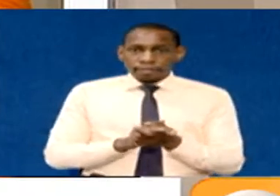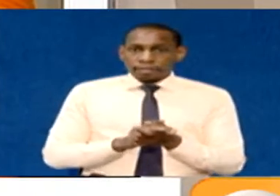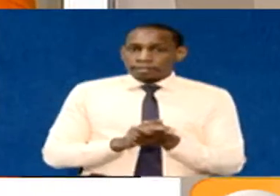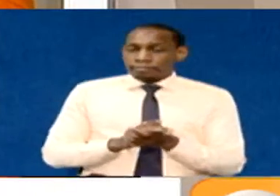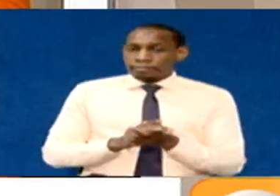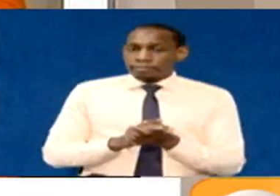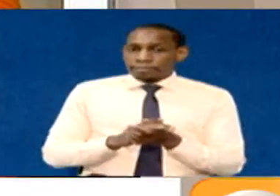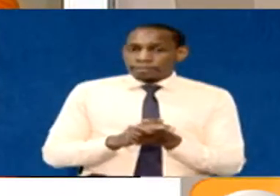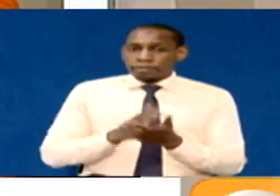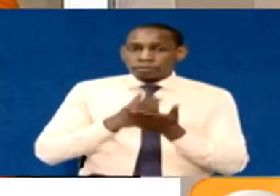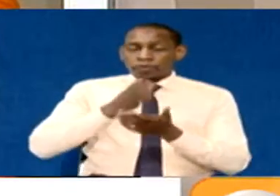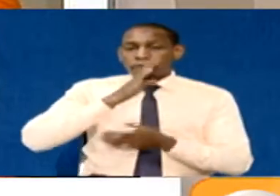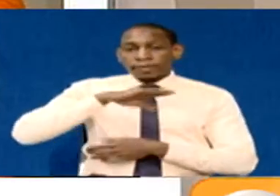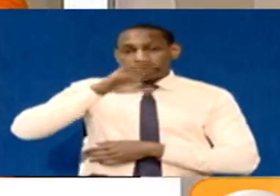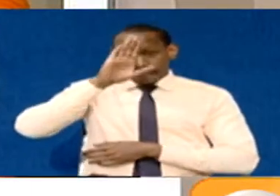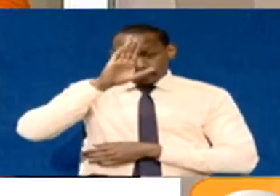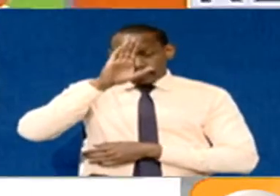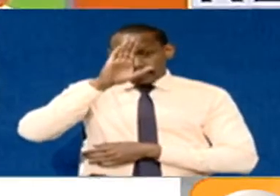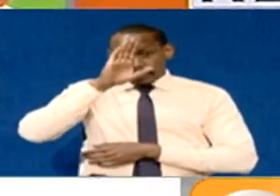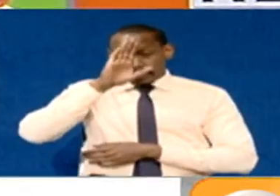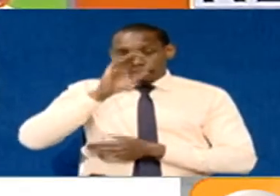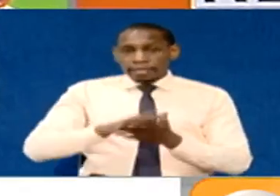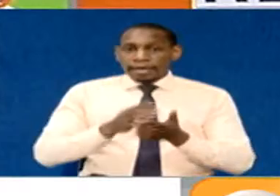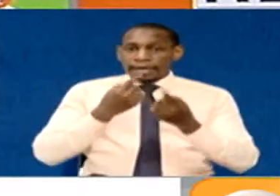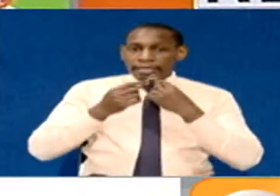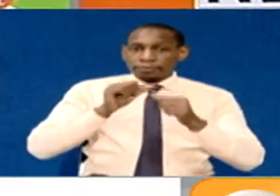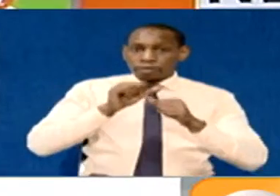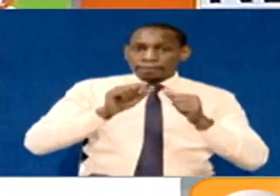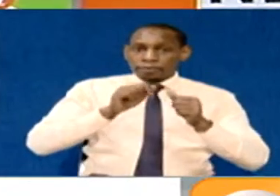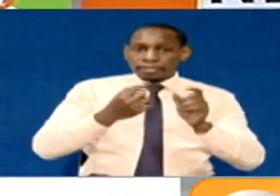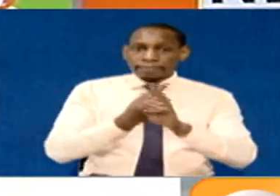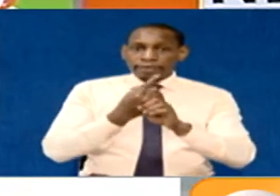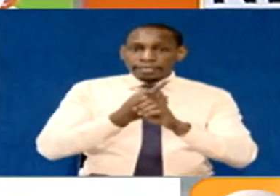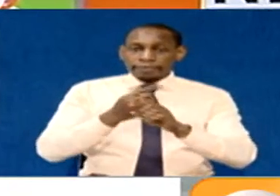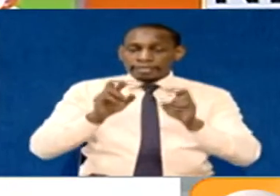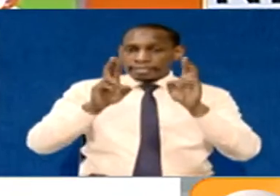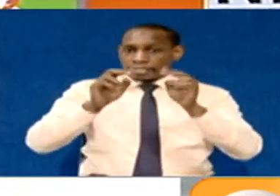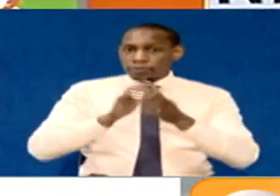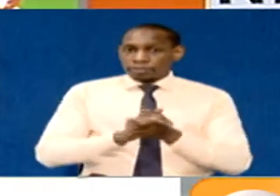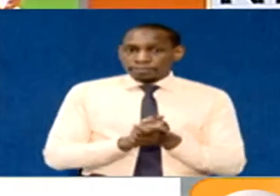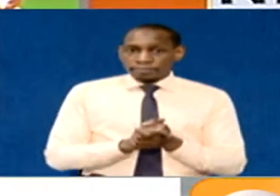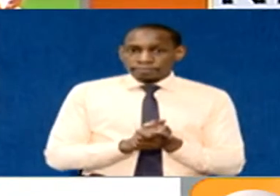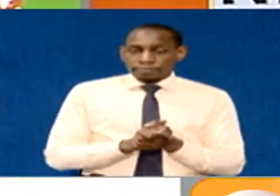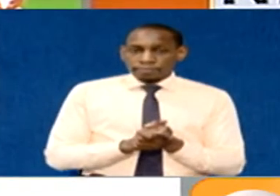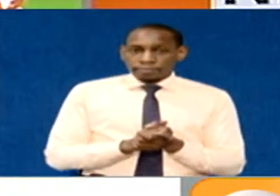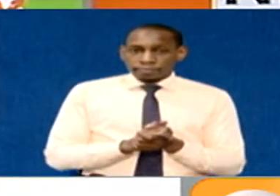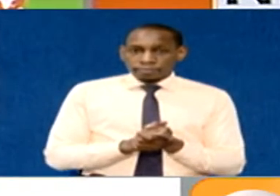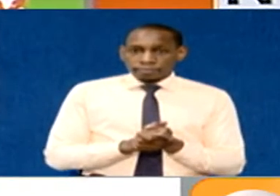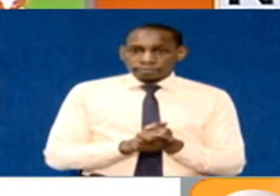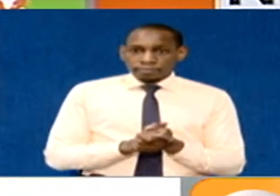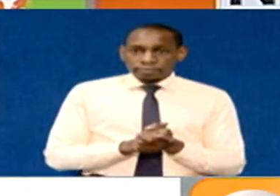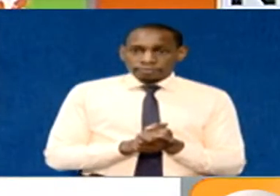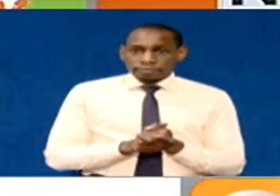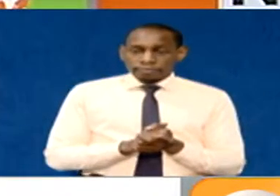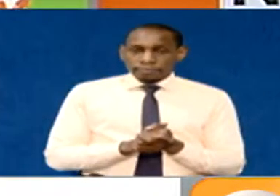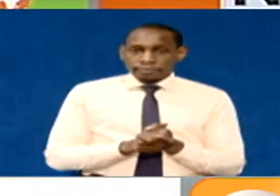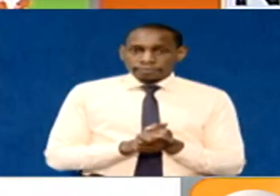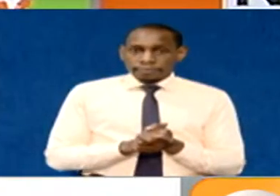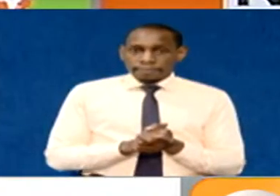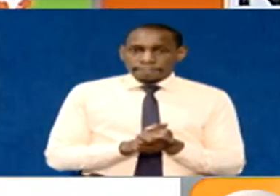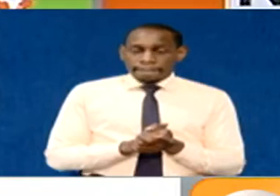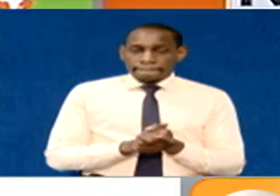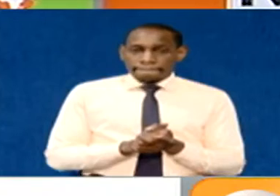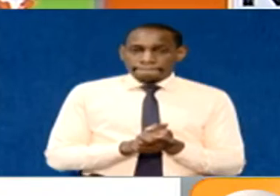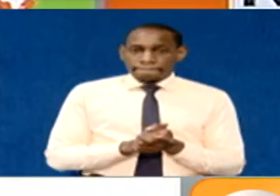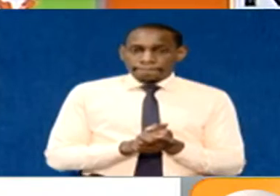speaking and how disappointed he seemed. He spoke about a range of issues. I think one of the things that for him is